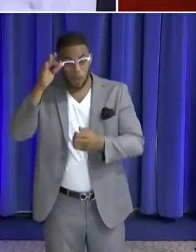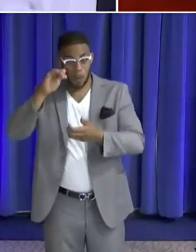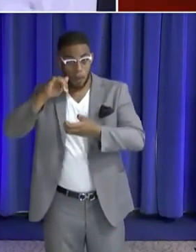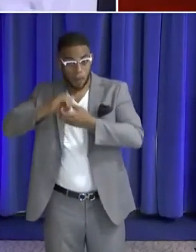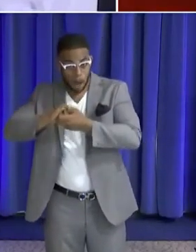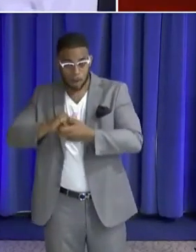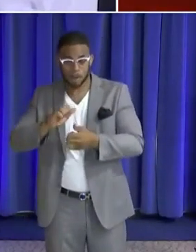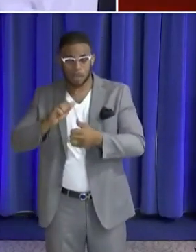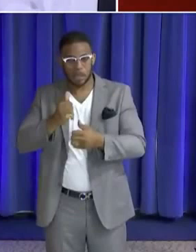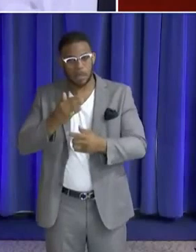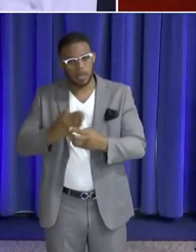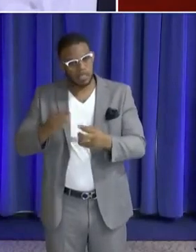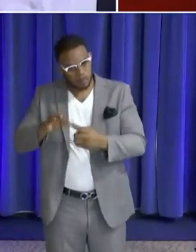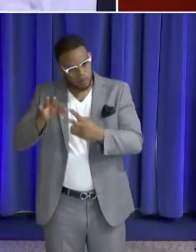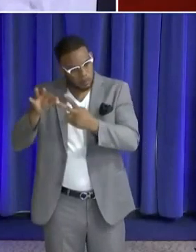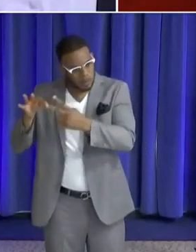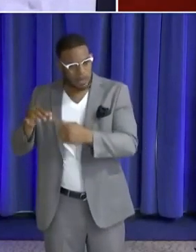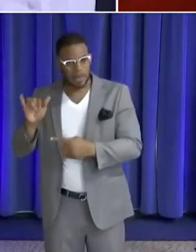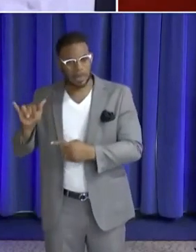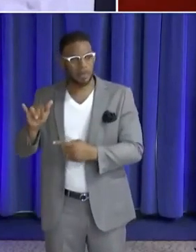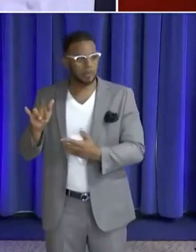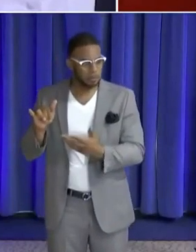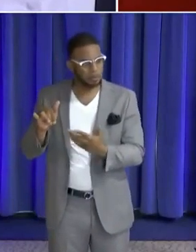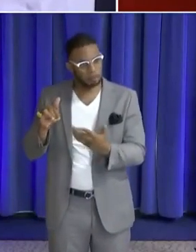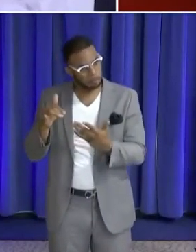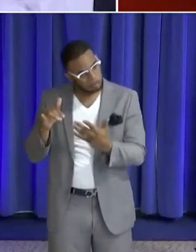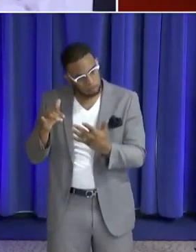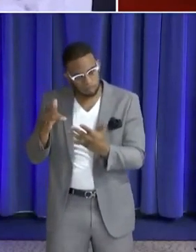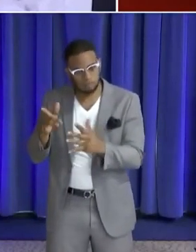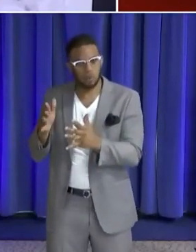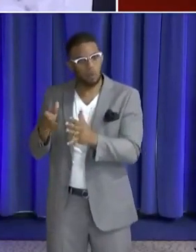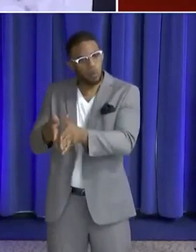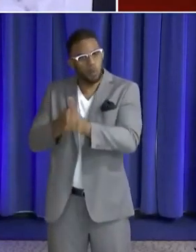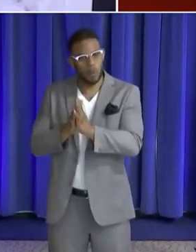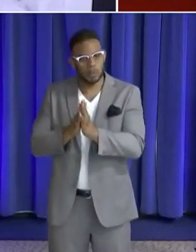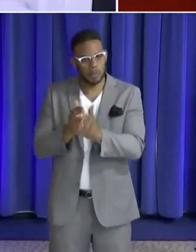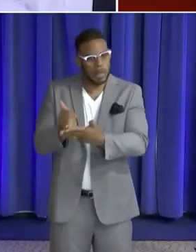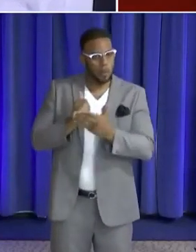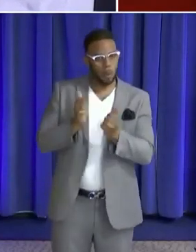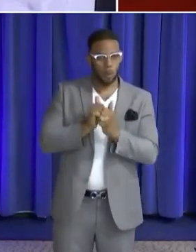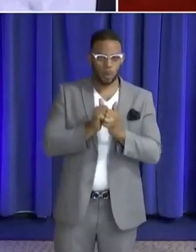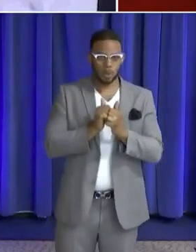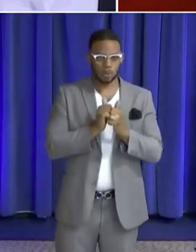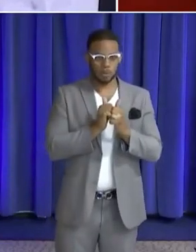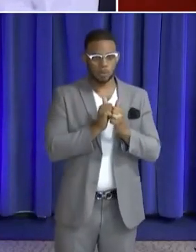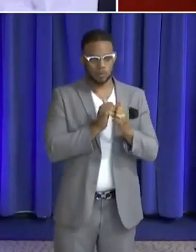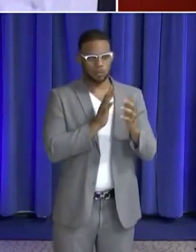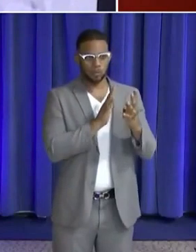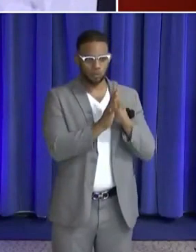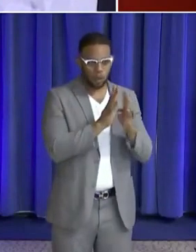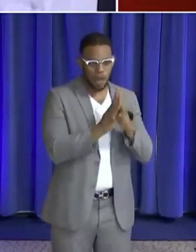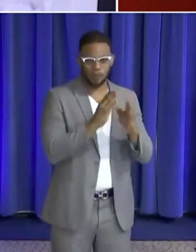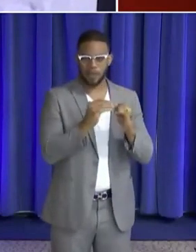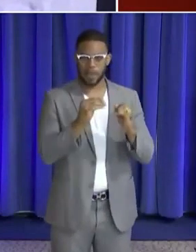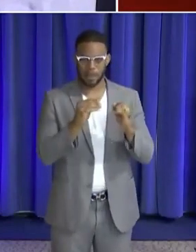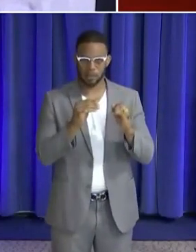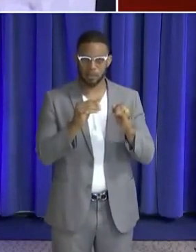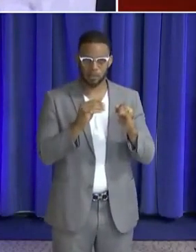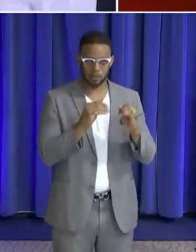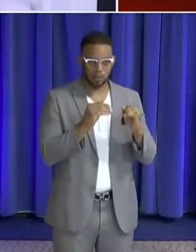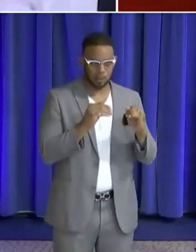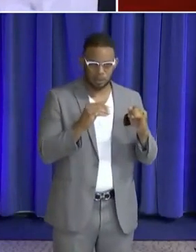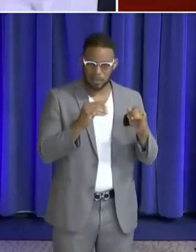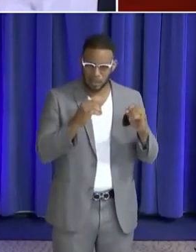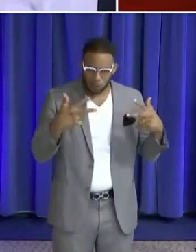particular ones that he has requested to help us with traffic posts. And he'll speak directly